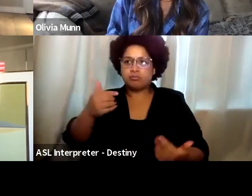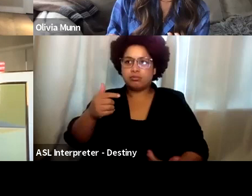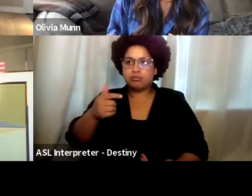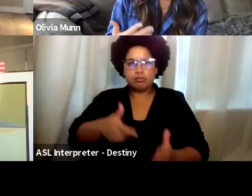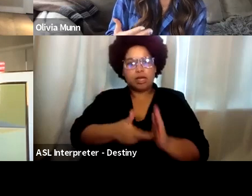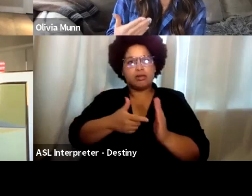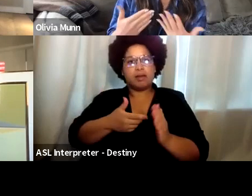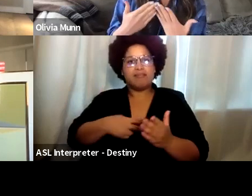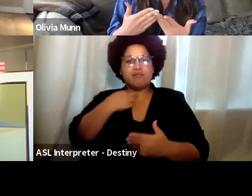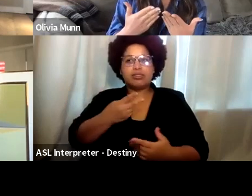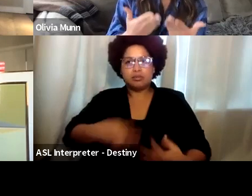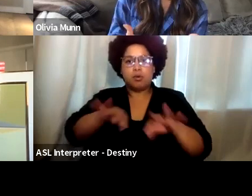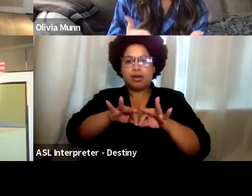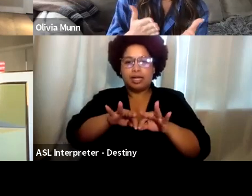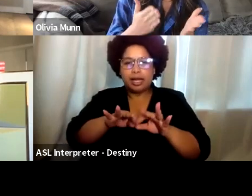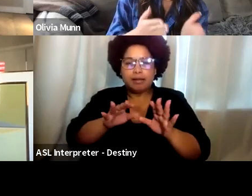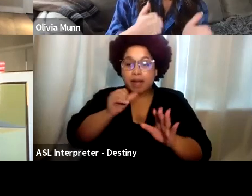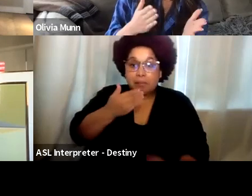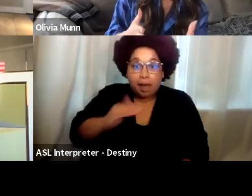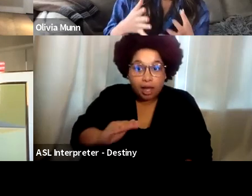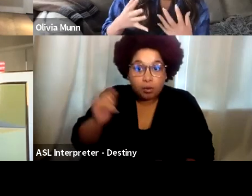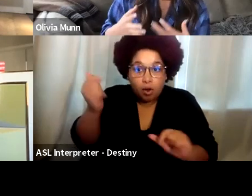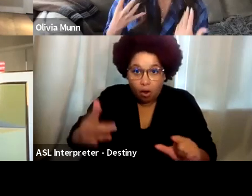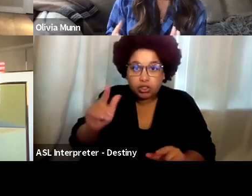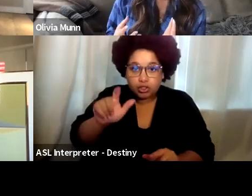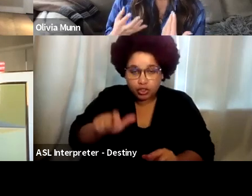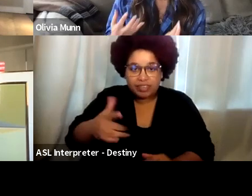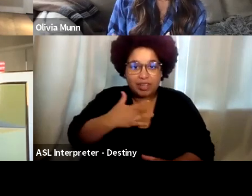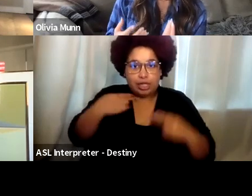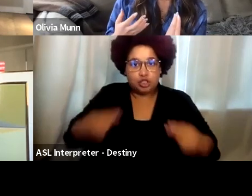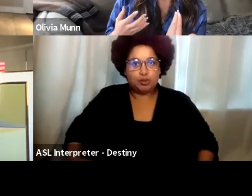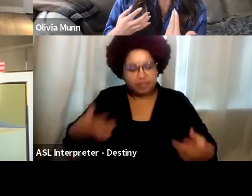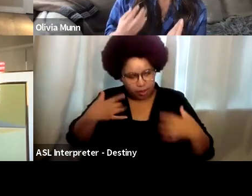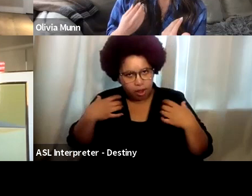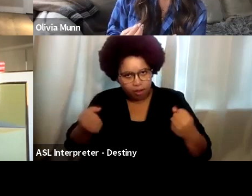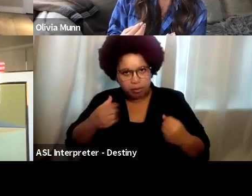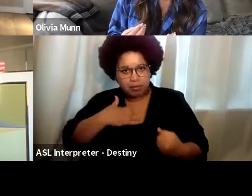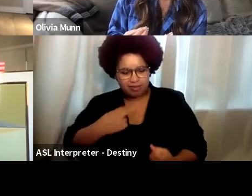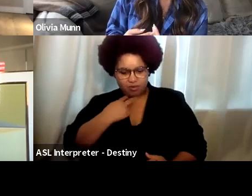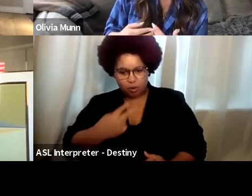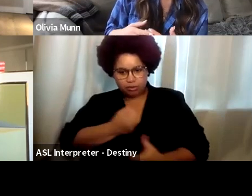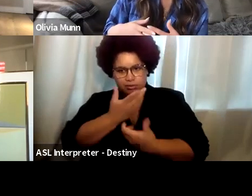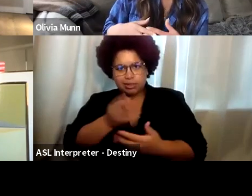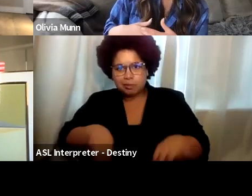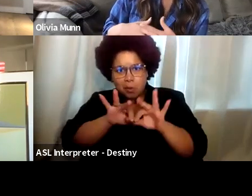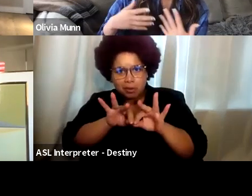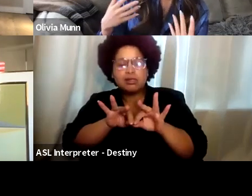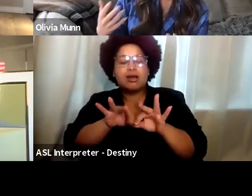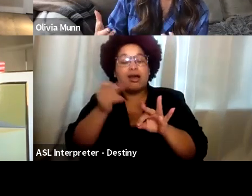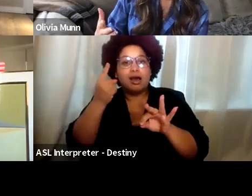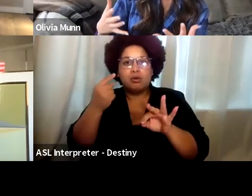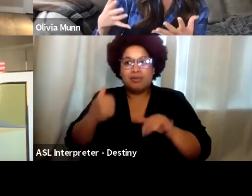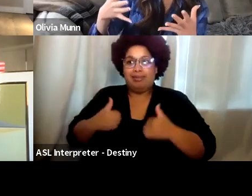their voice matters. And the thing is, like, that's not actually a bad thing. We should all as human beings have the confidence to feel that our voice matters. It's just that we have